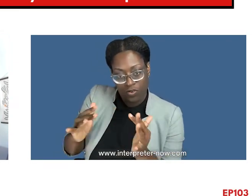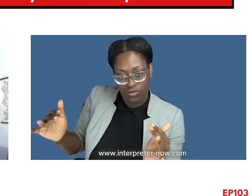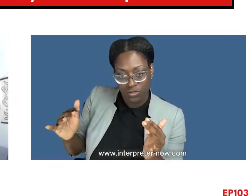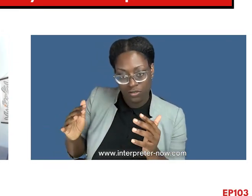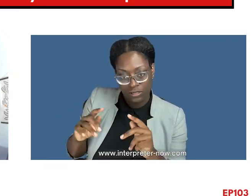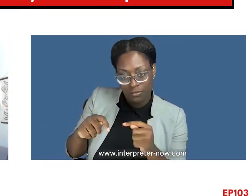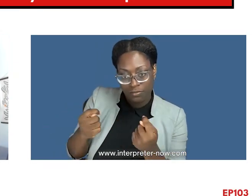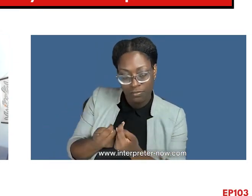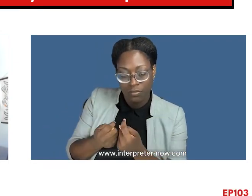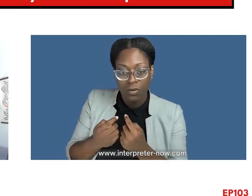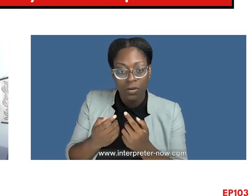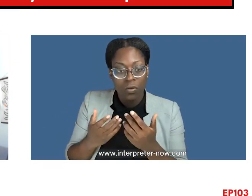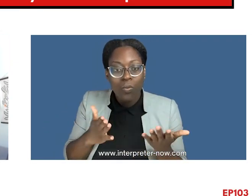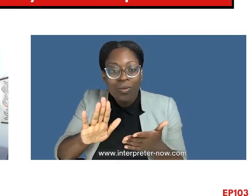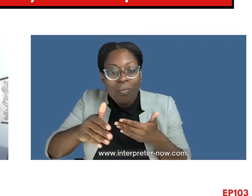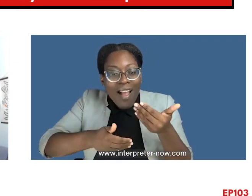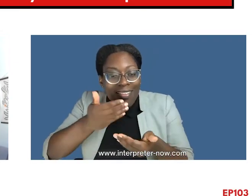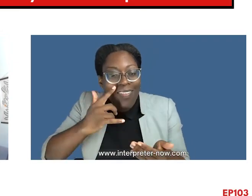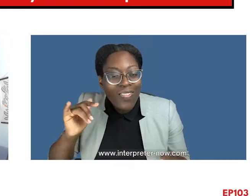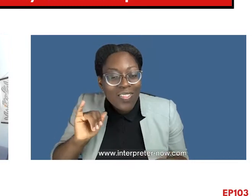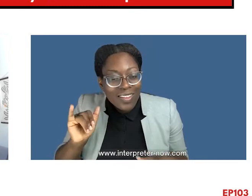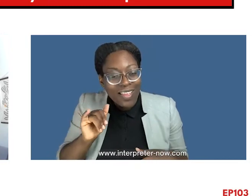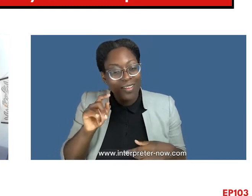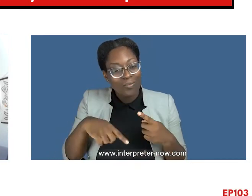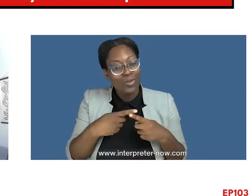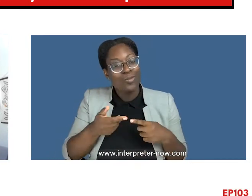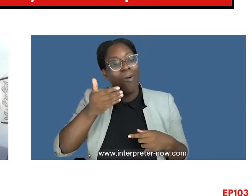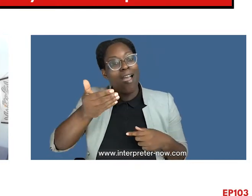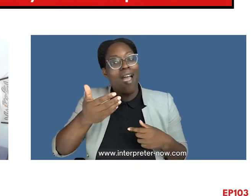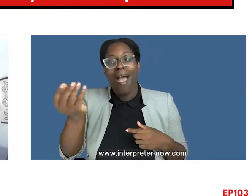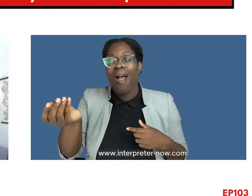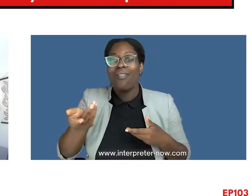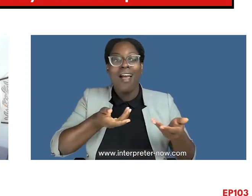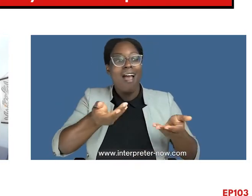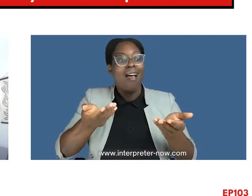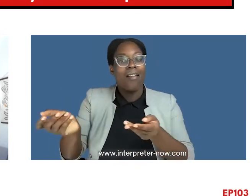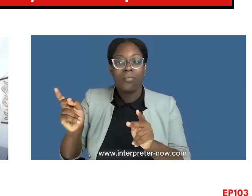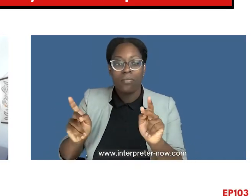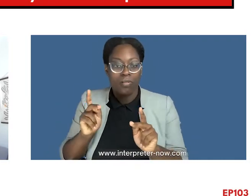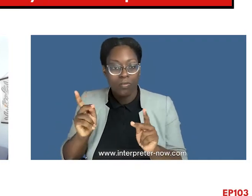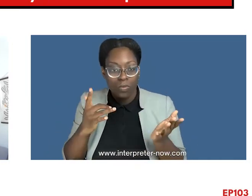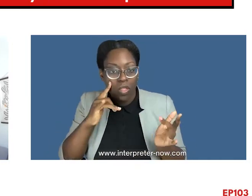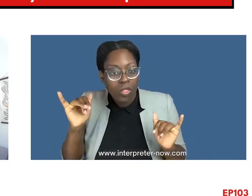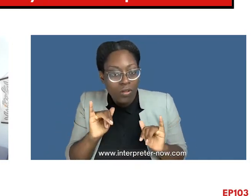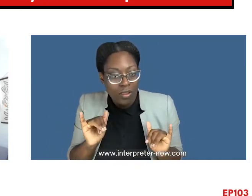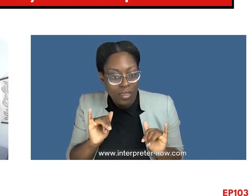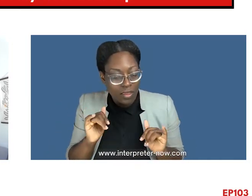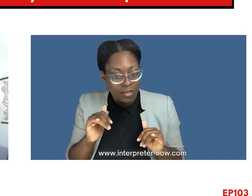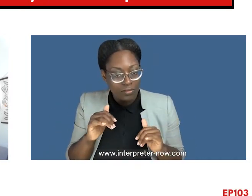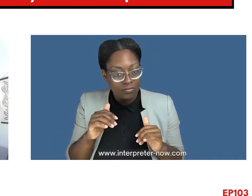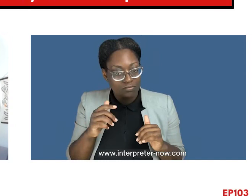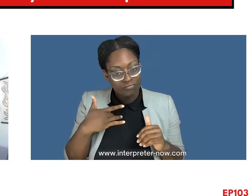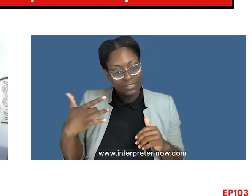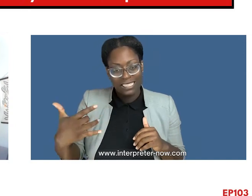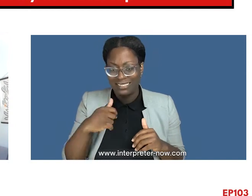about how to do that effectively? Our hiring processes in tech and the startup ecosystem in